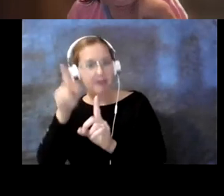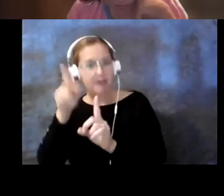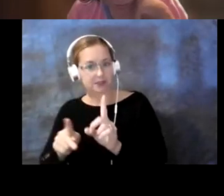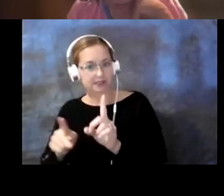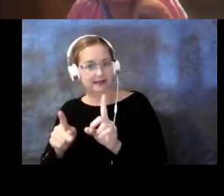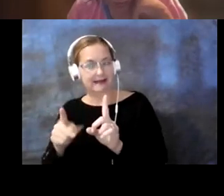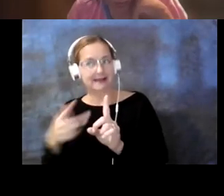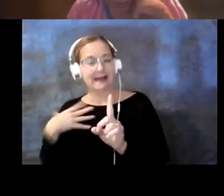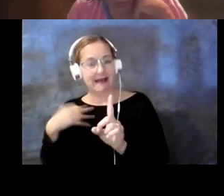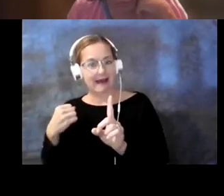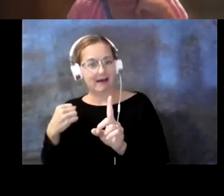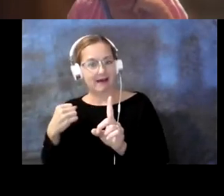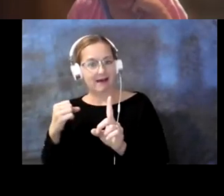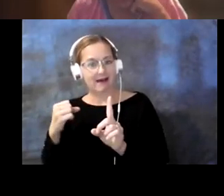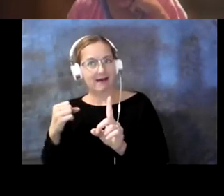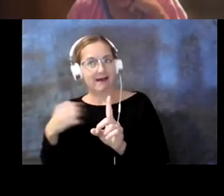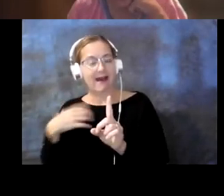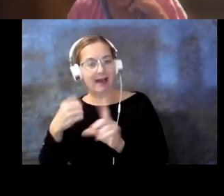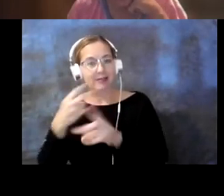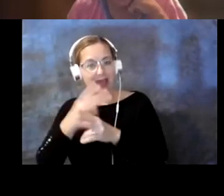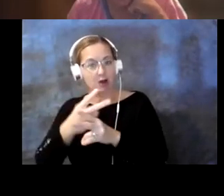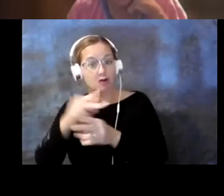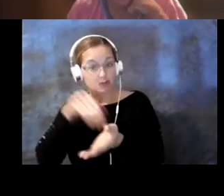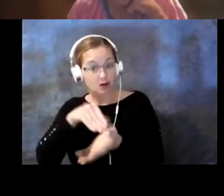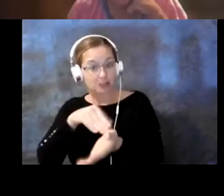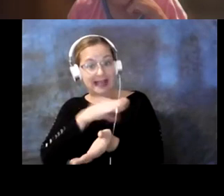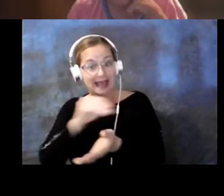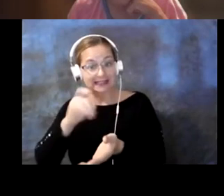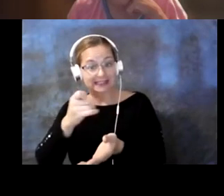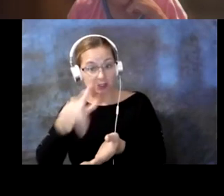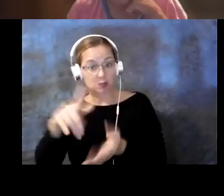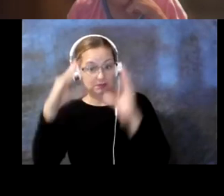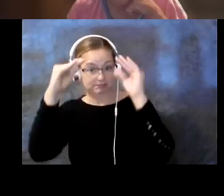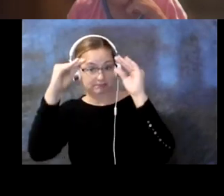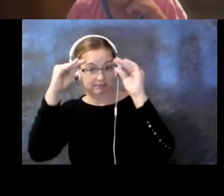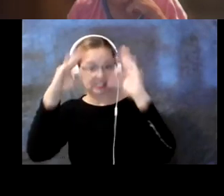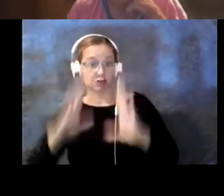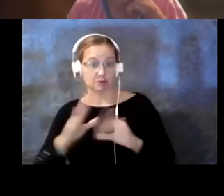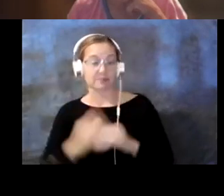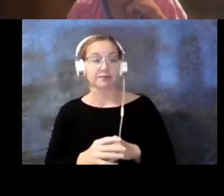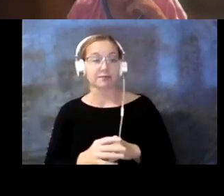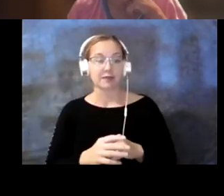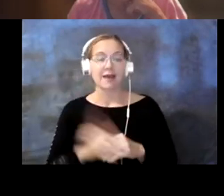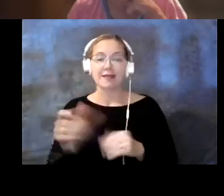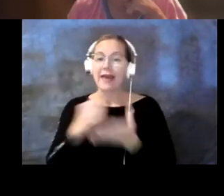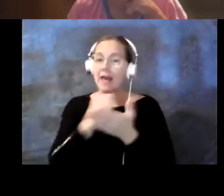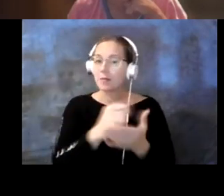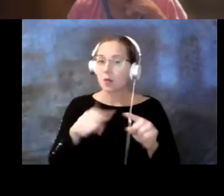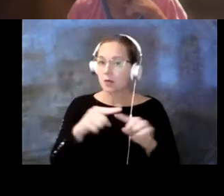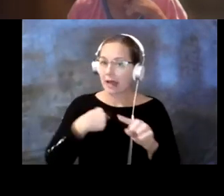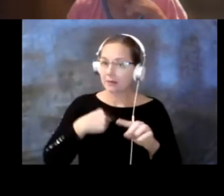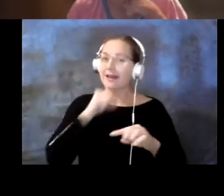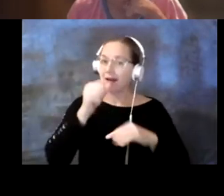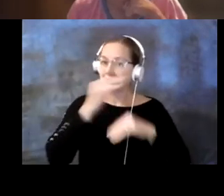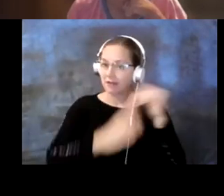really benefited me in situations where I have not felt comfortable or have just been unable to discuss